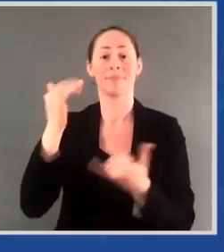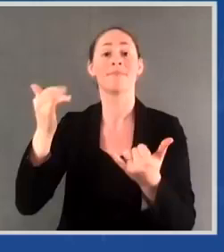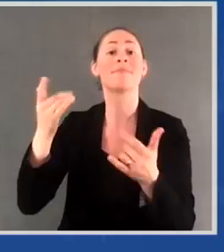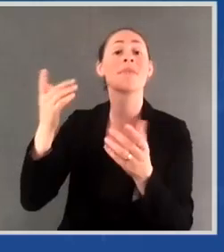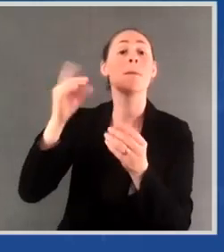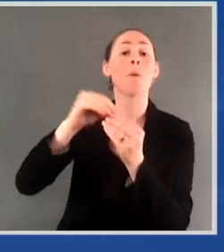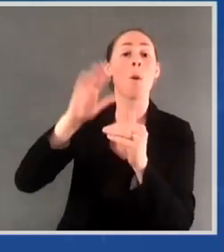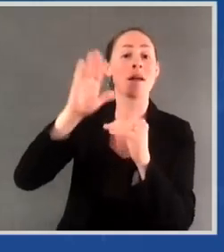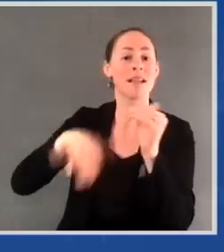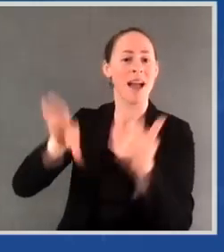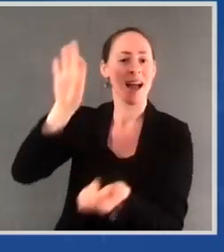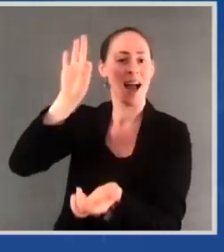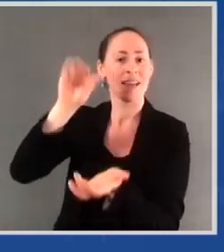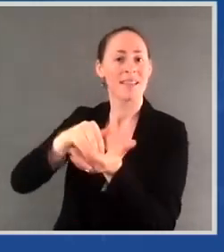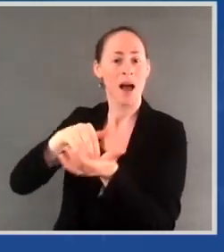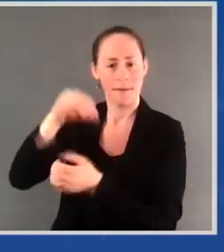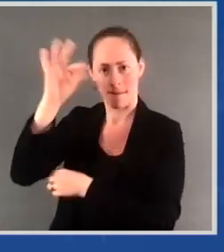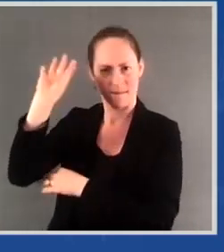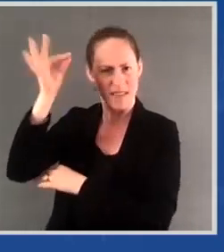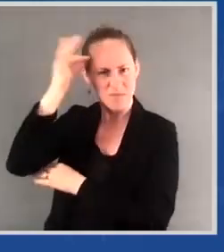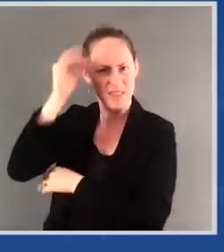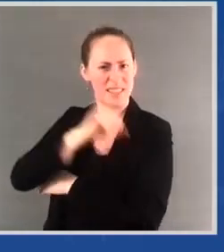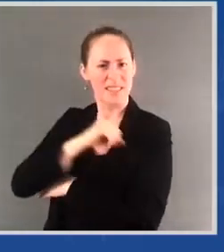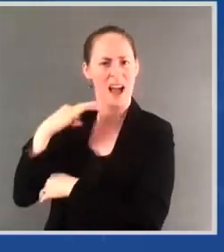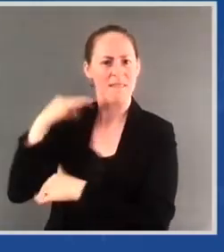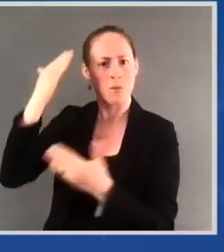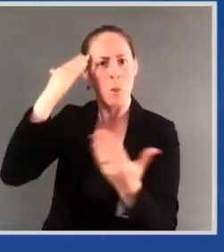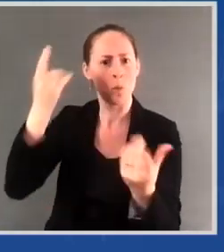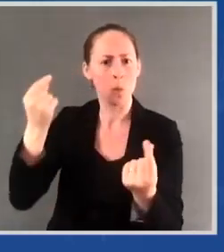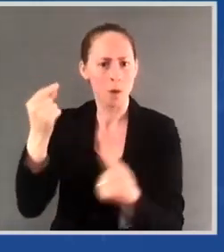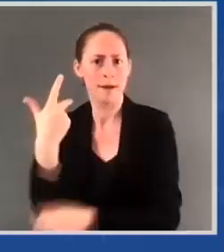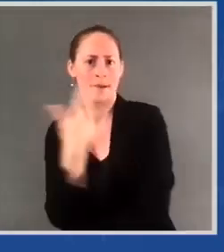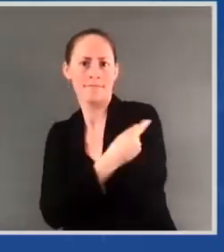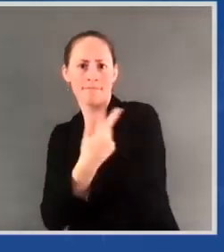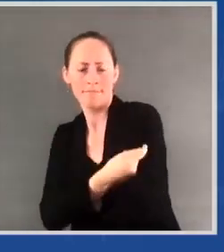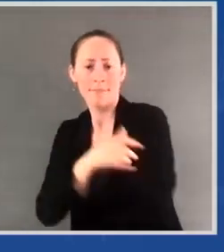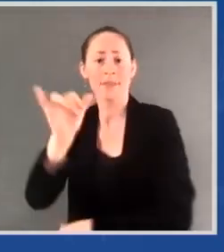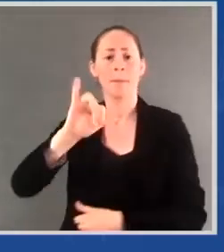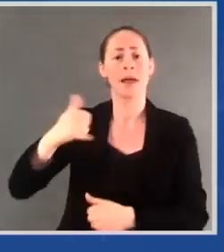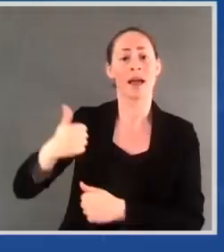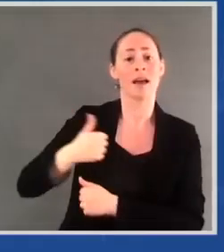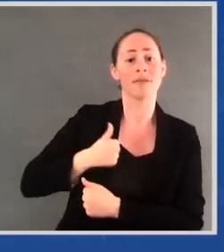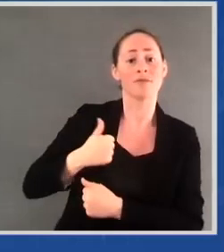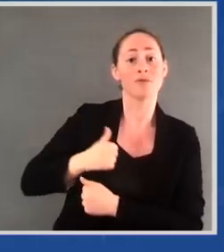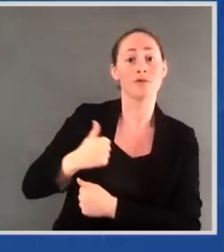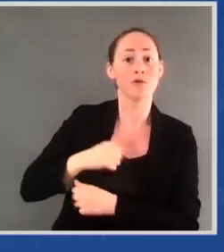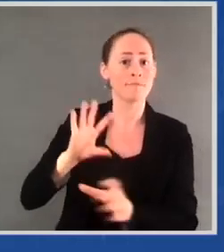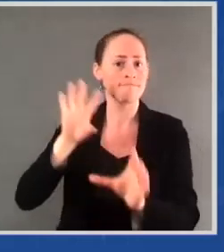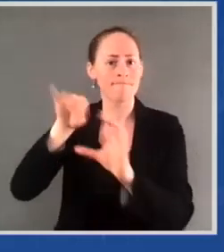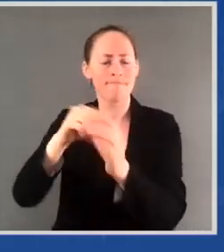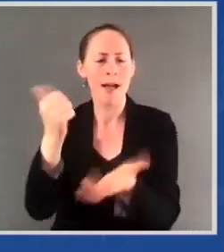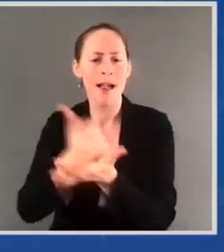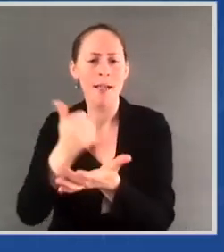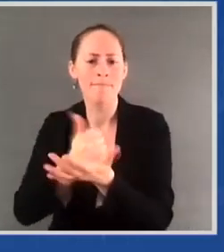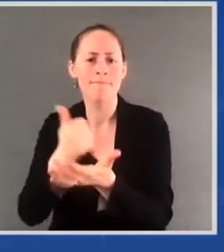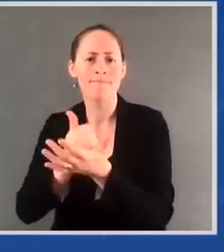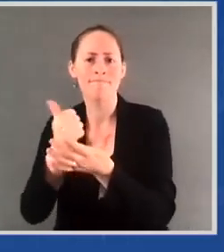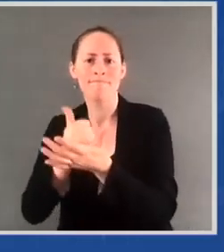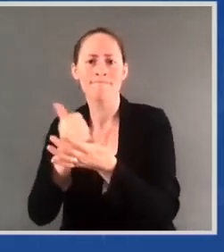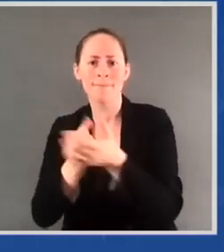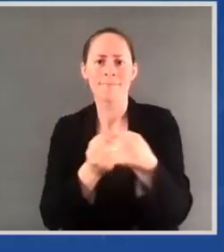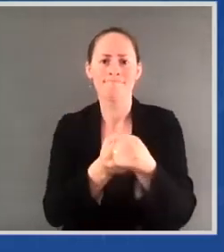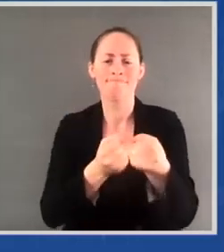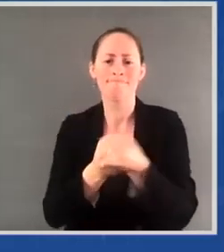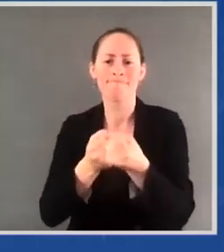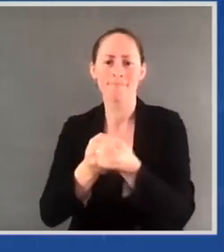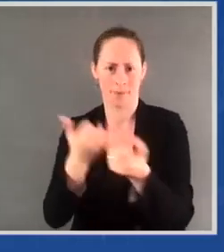duty military to support the vaccine effort and to get shots into arms. And now we have more than 81,000 vaccination